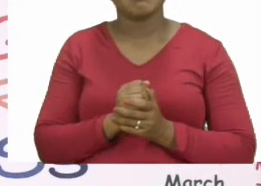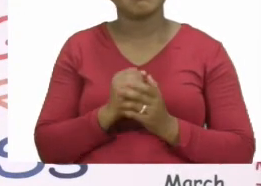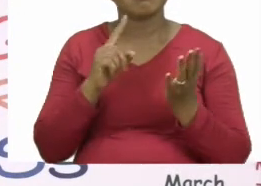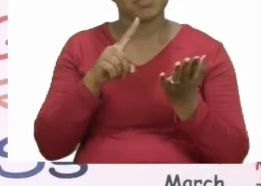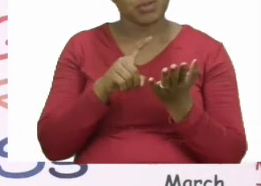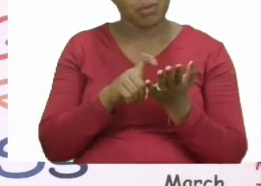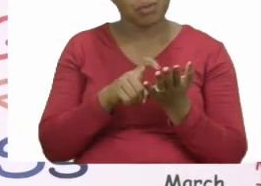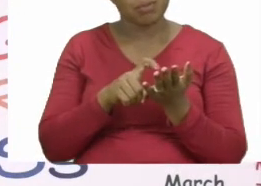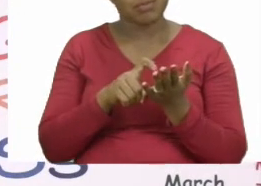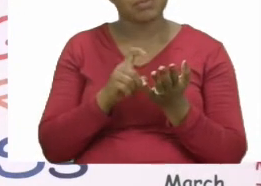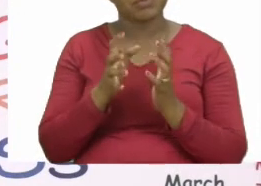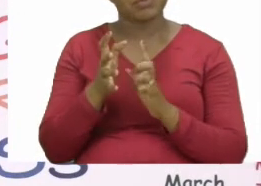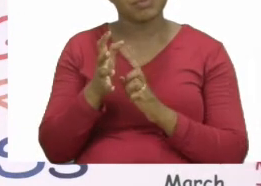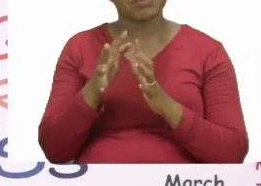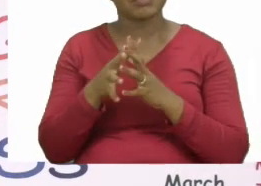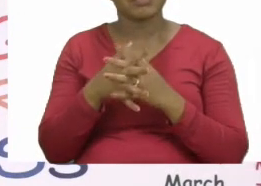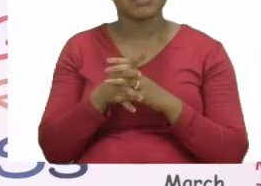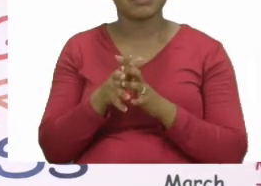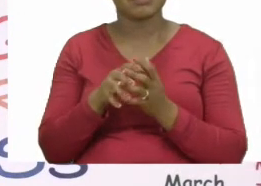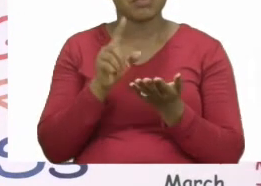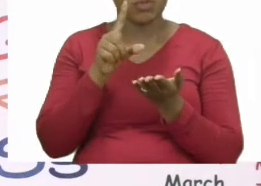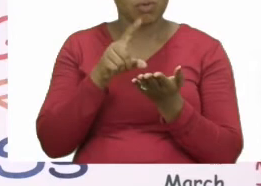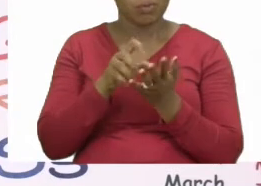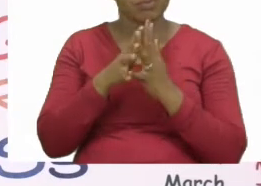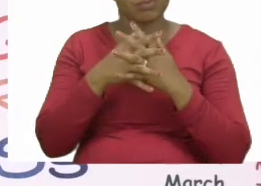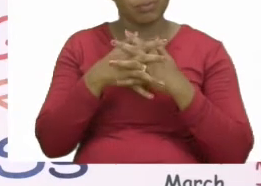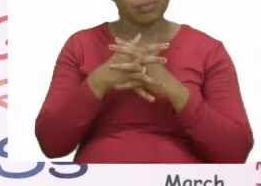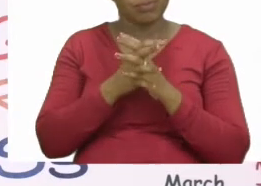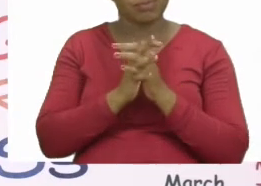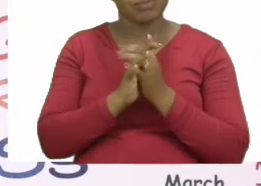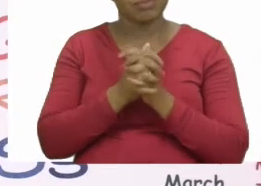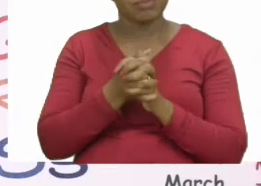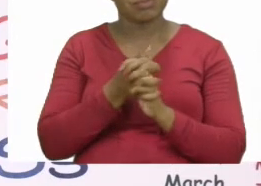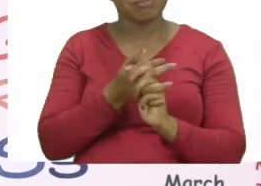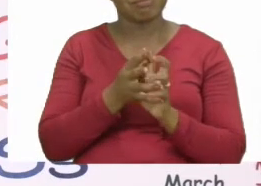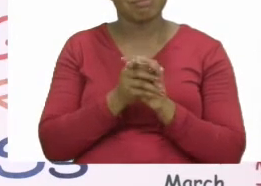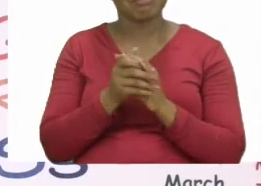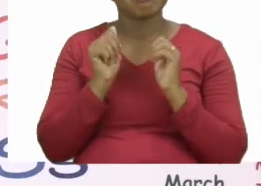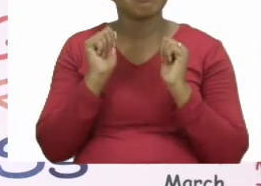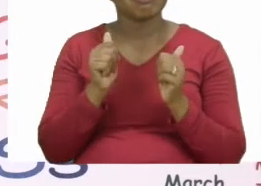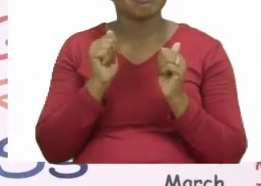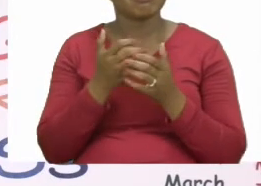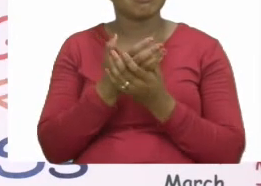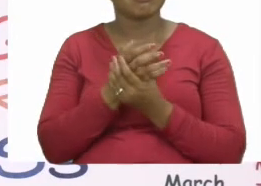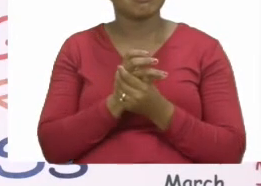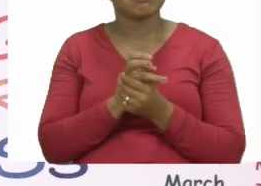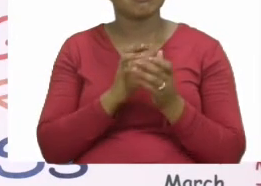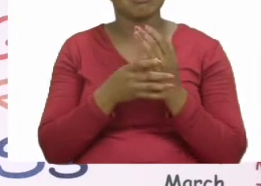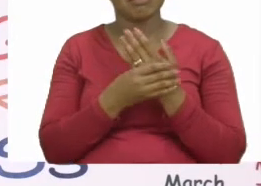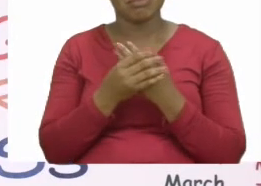sanitize. So, make sure you rub it in carefully and make sure your